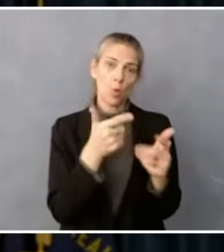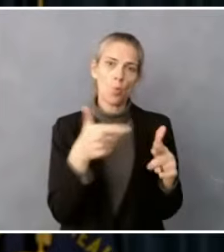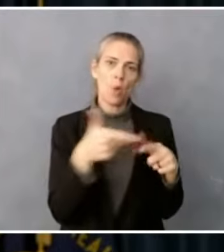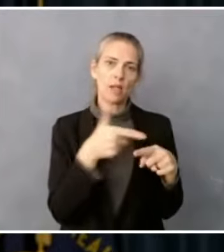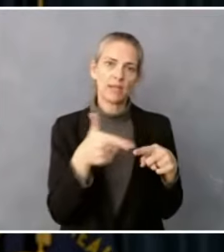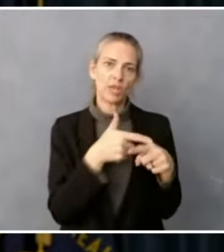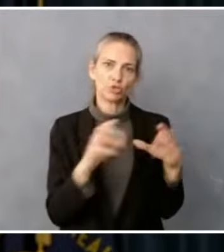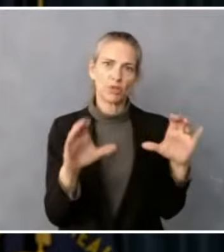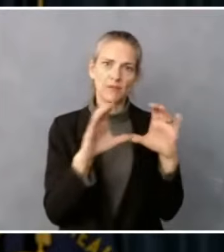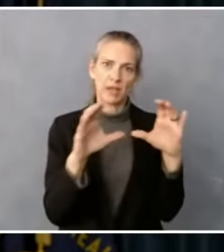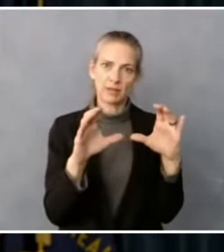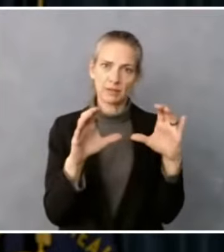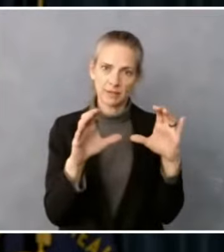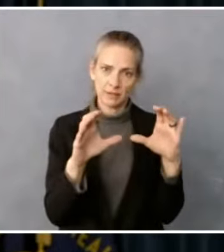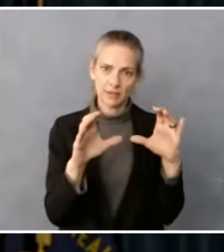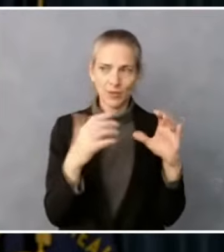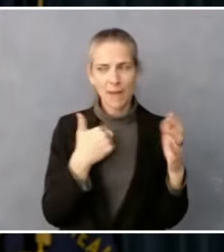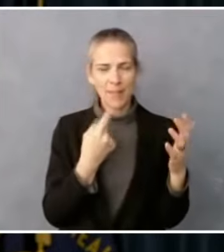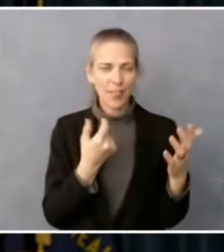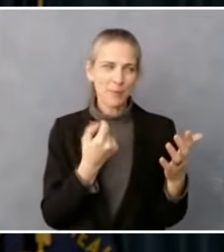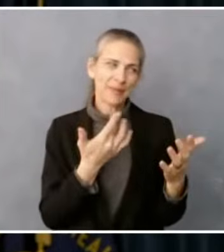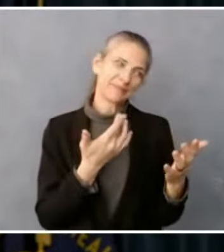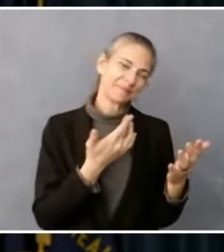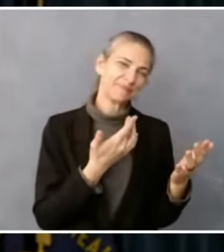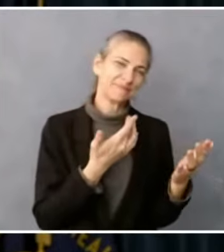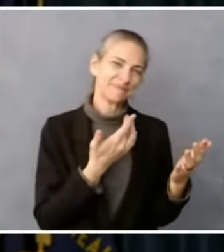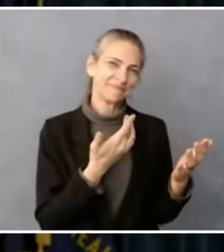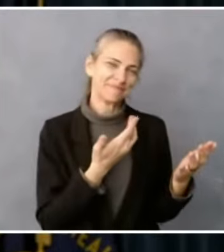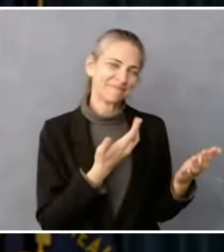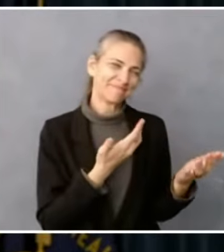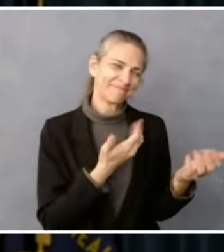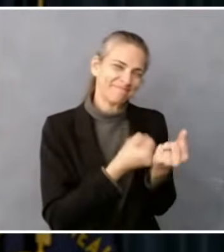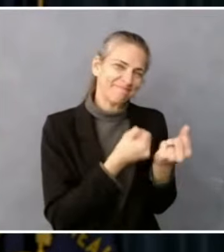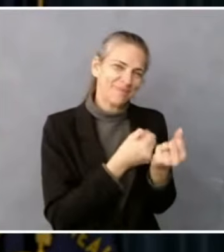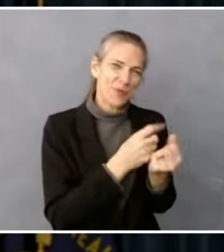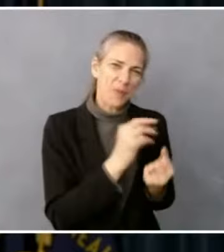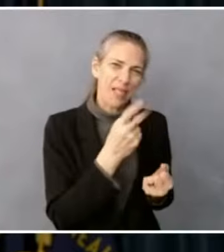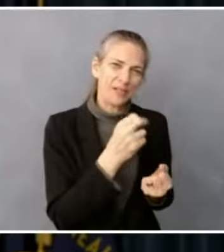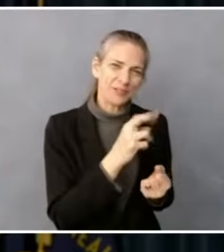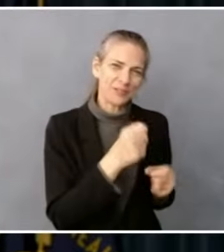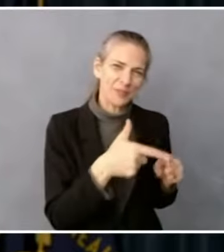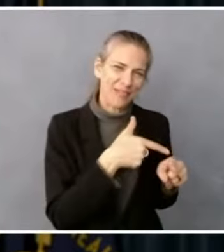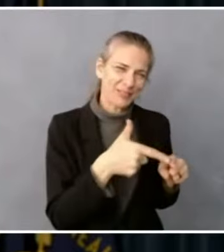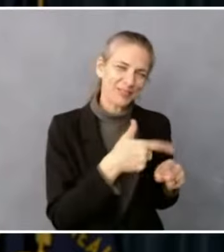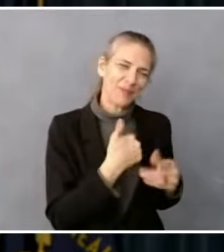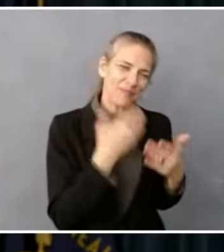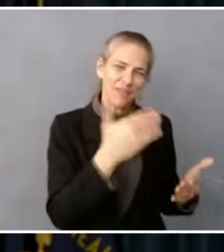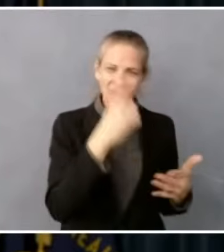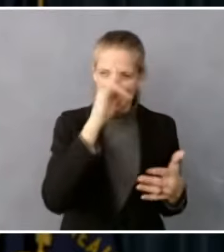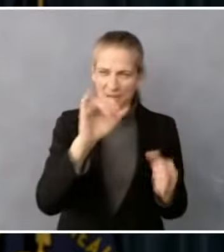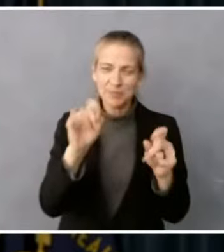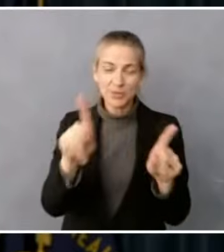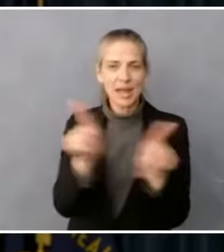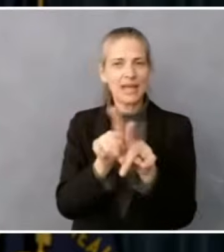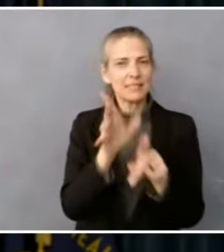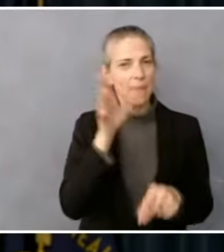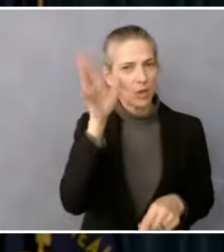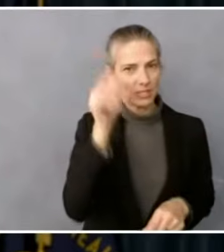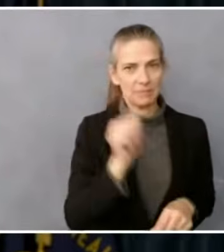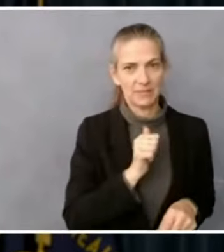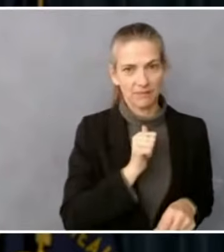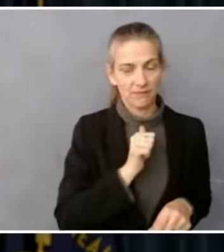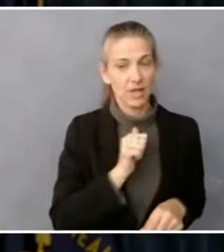little partial to welders. So again, that was something that I'm very thankful for those opportunities as a parent, not only as